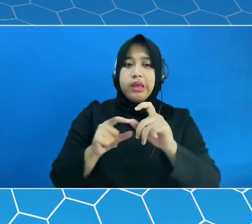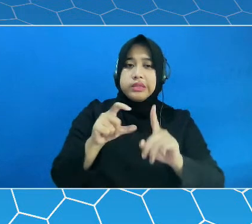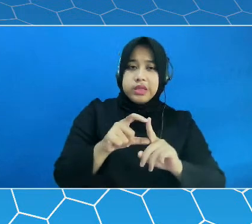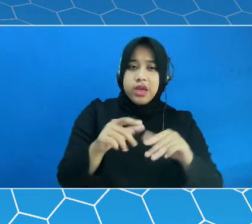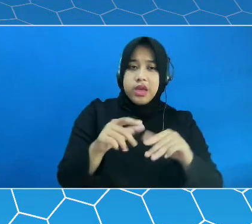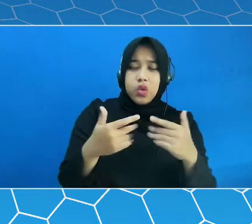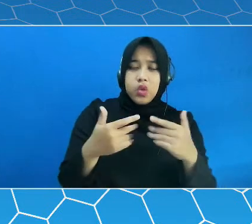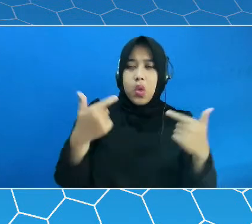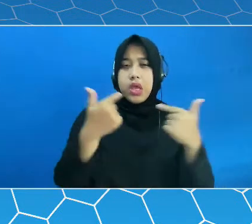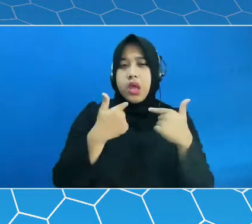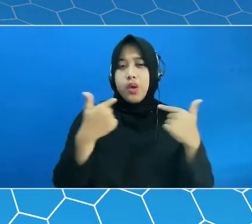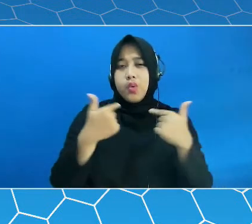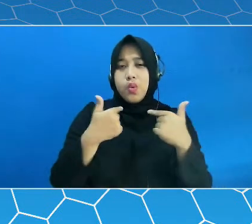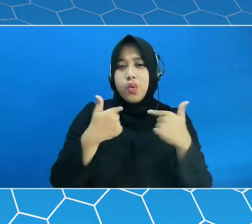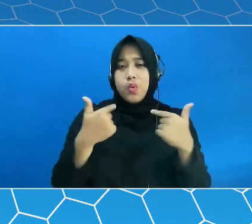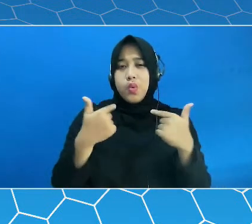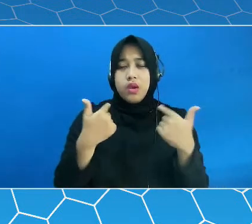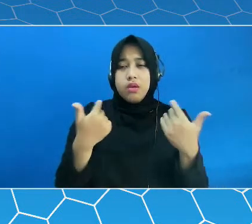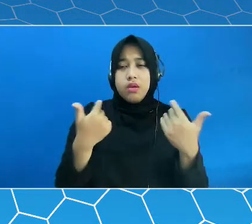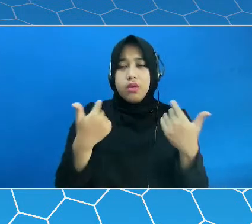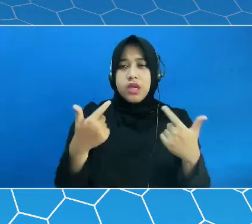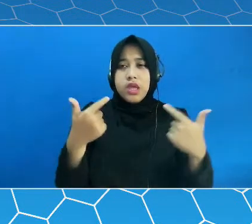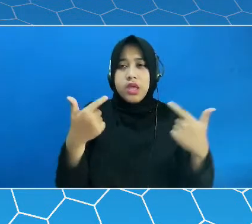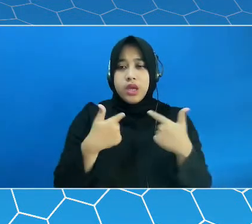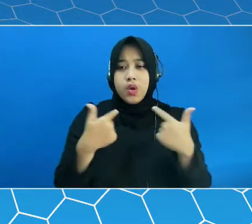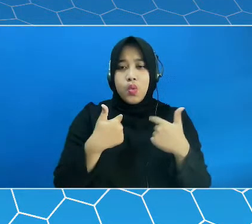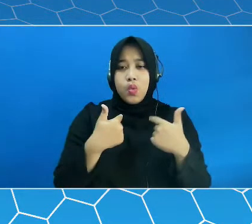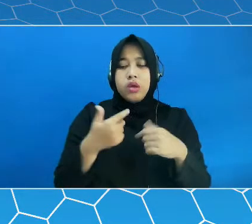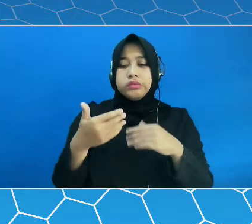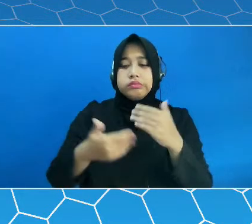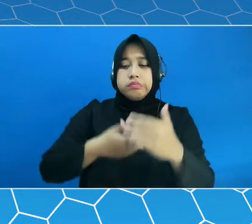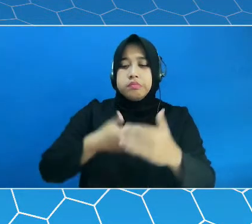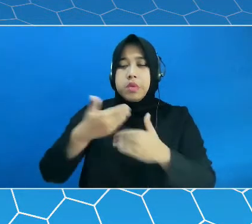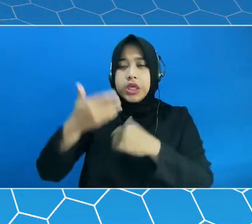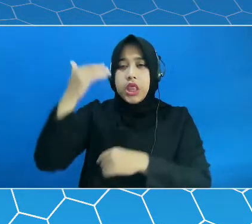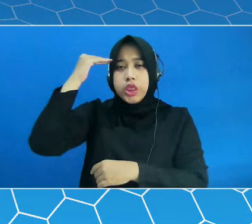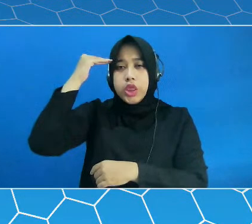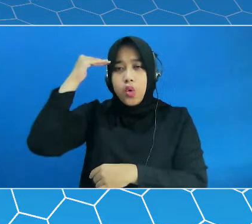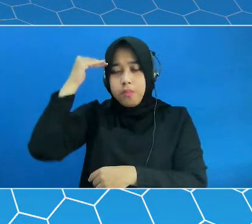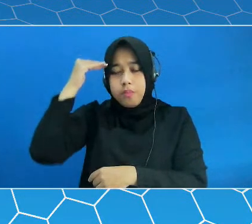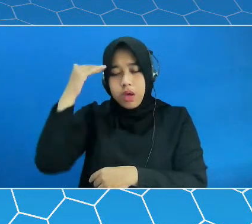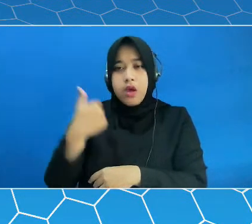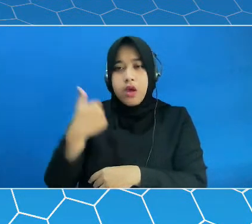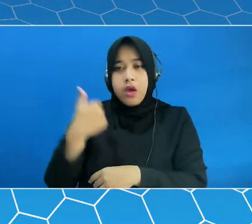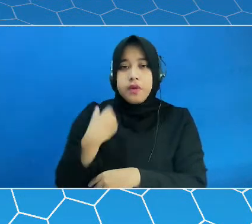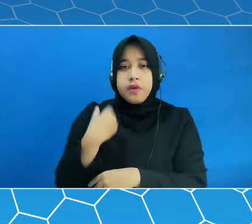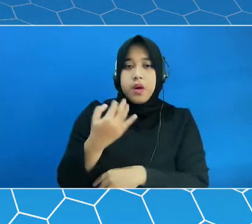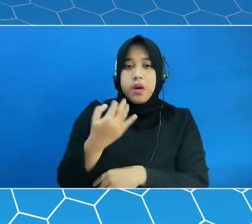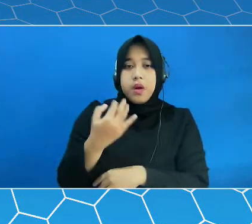intervention tolerability, but also additional disease-specific symptoms. Next slide, please.